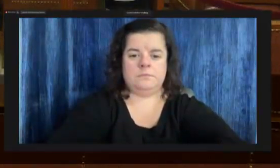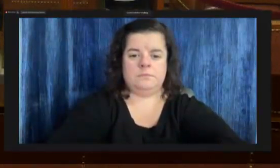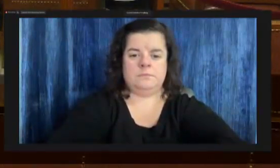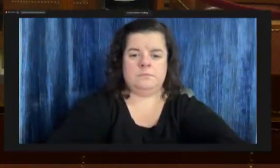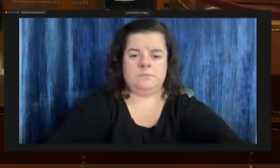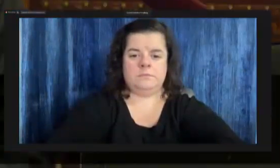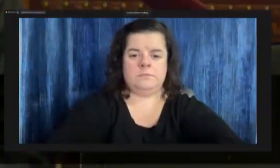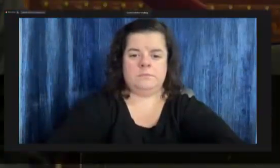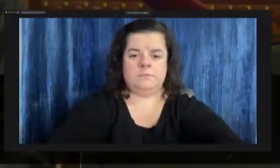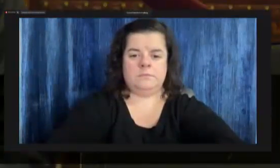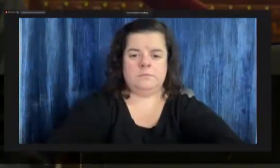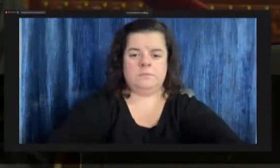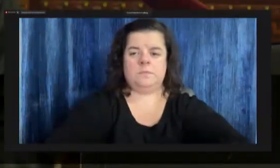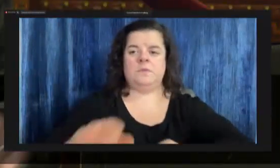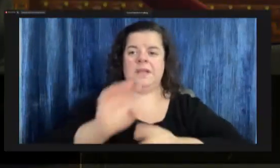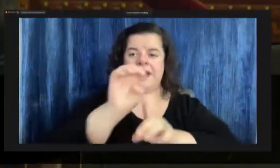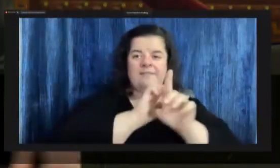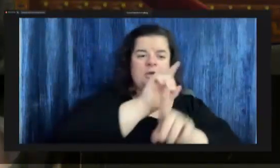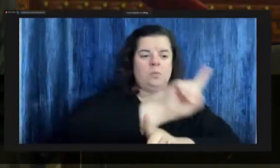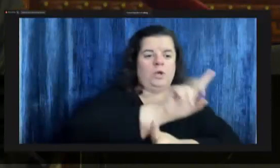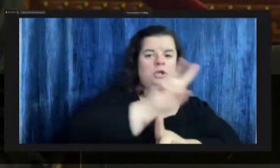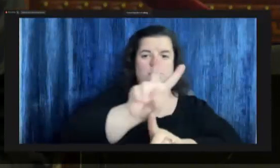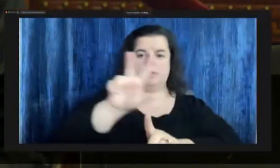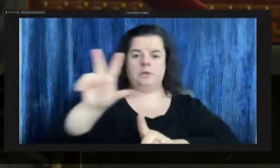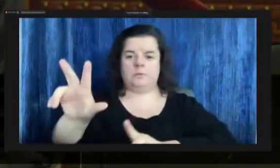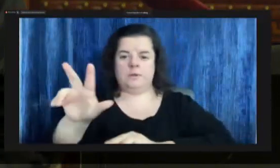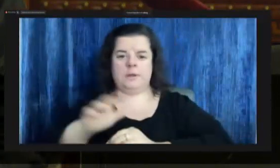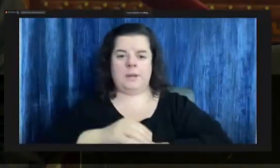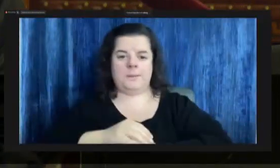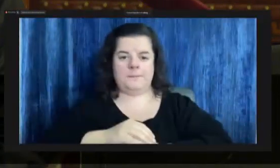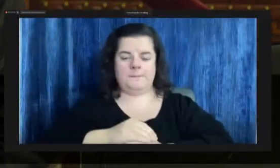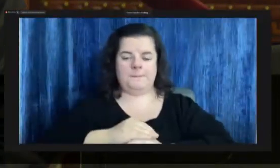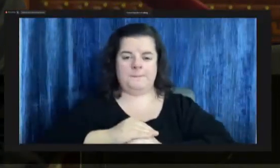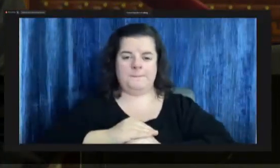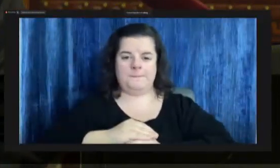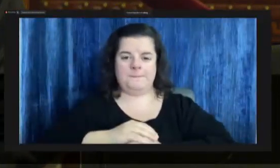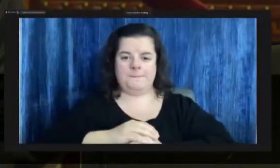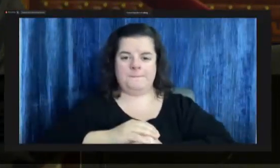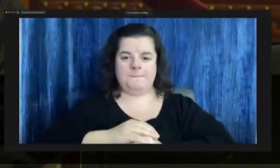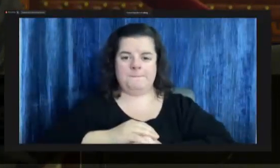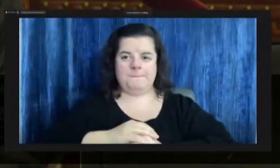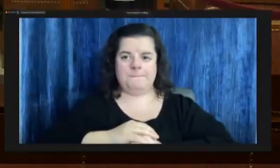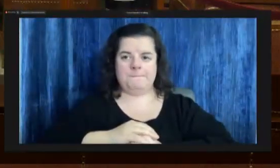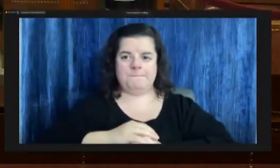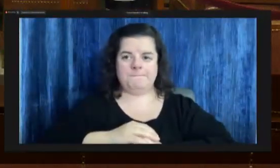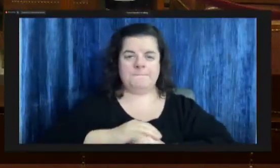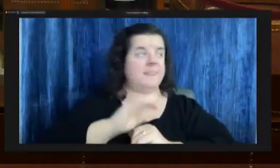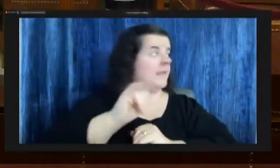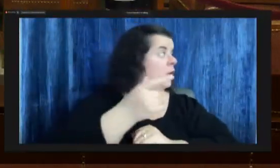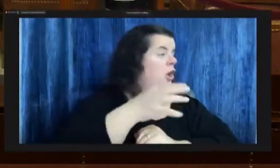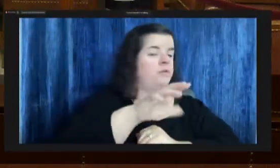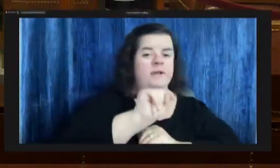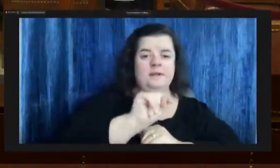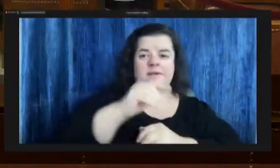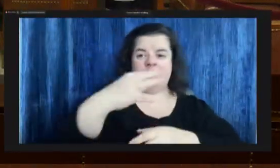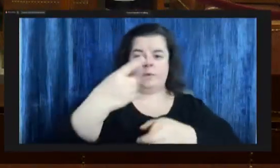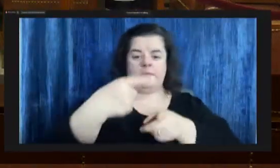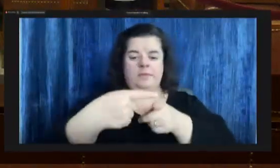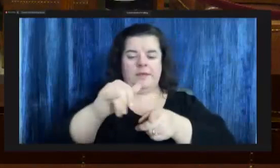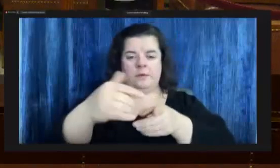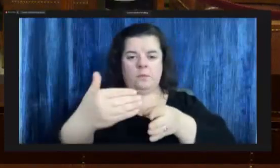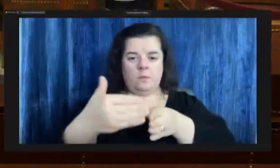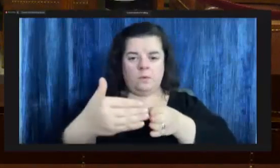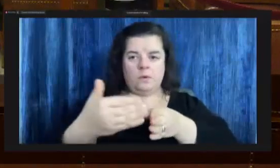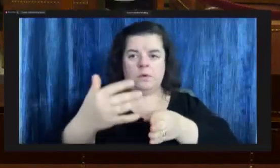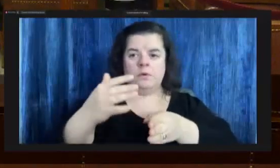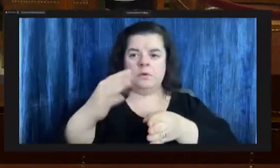bank 1, 2, and 3. Yeah. Which is, again, the ones at Grant and 4th in that corner. Right. And the county owns it, one's the opposite side.